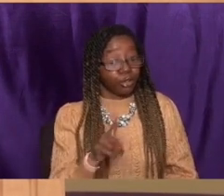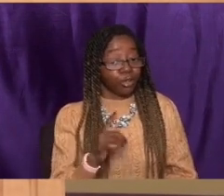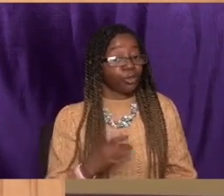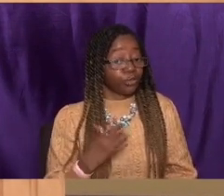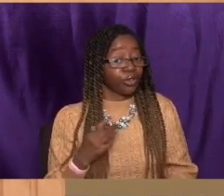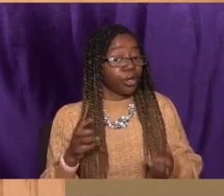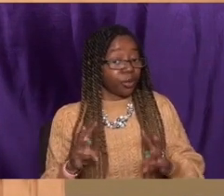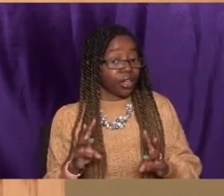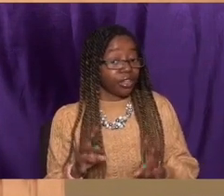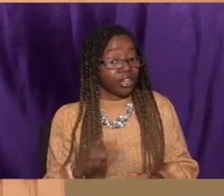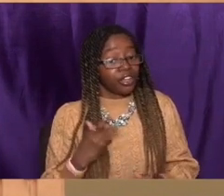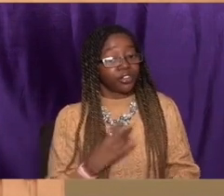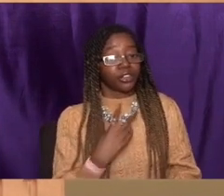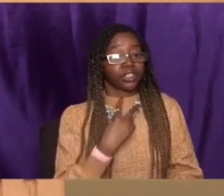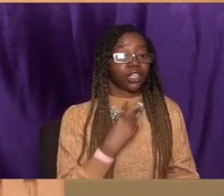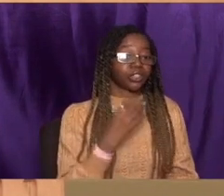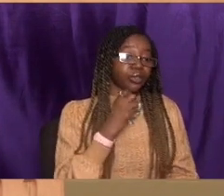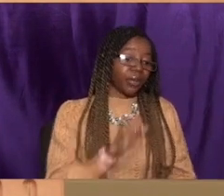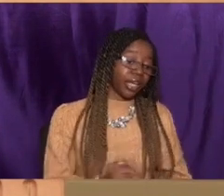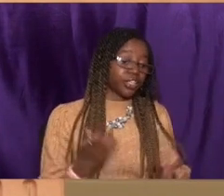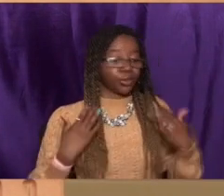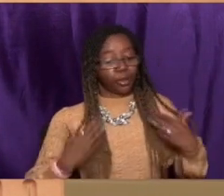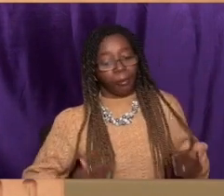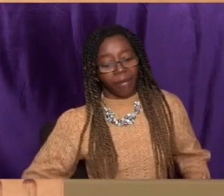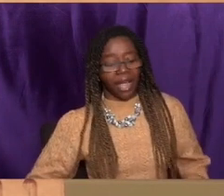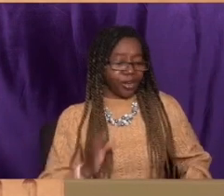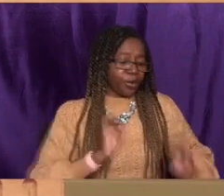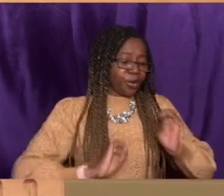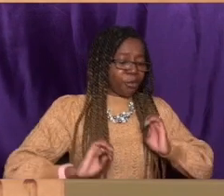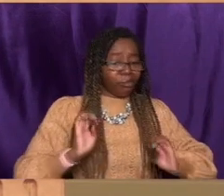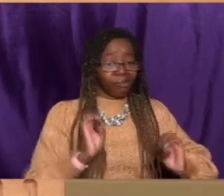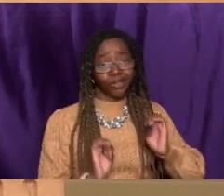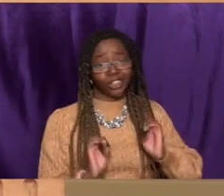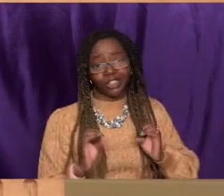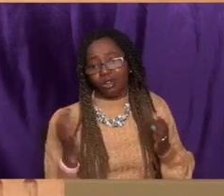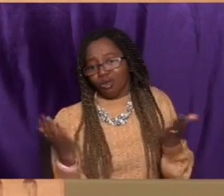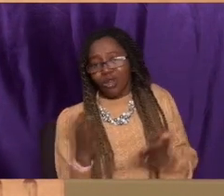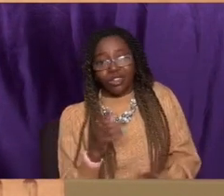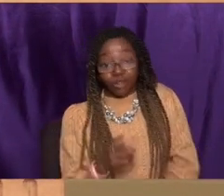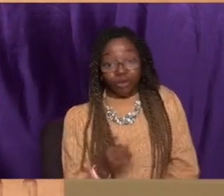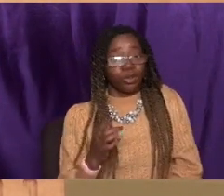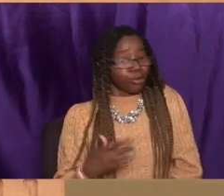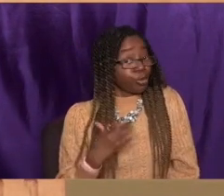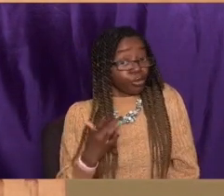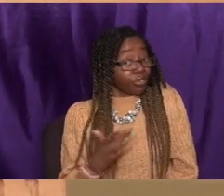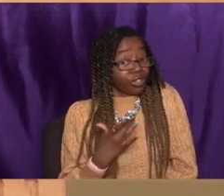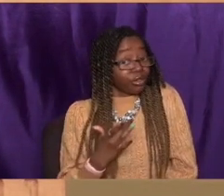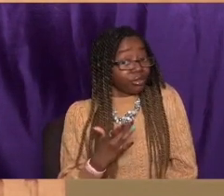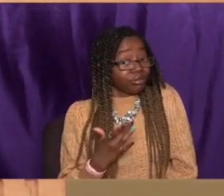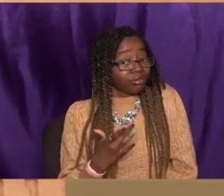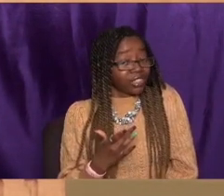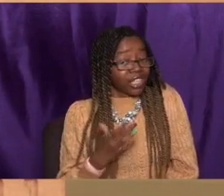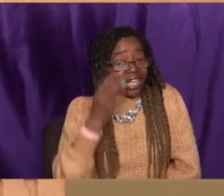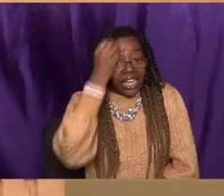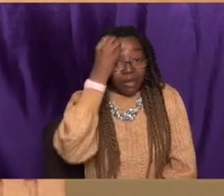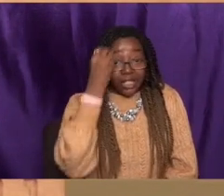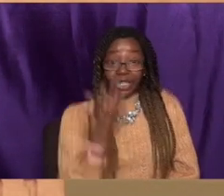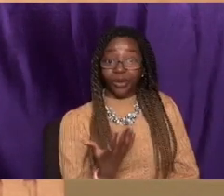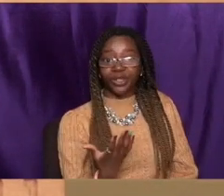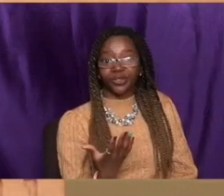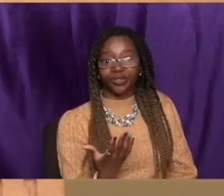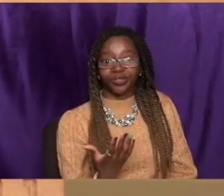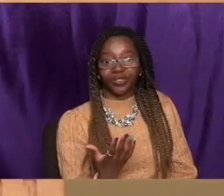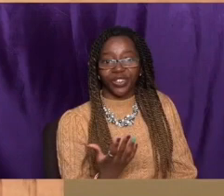might feel handicapped by your age or your health or your emotion or your service or what you've been through. You feel that. Let me tell you when you're